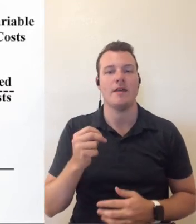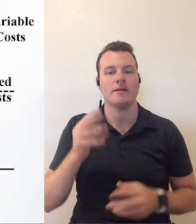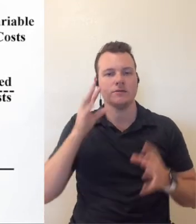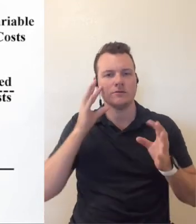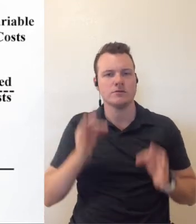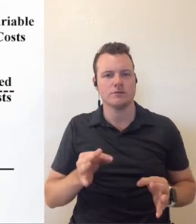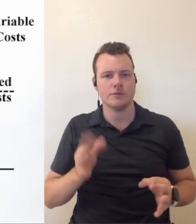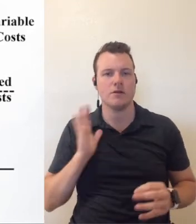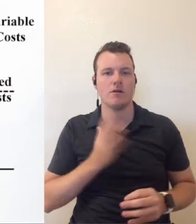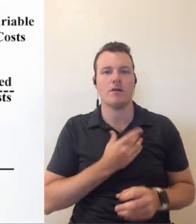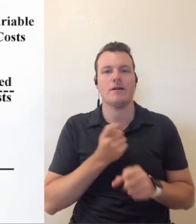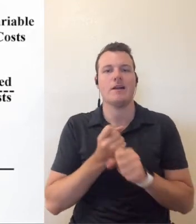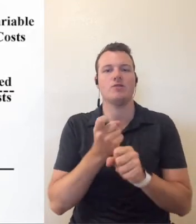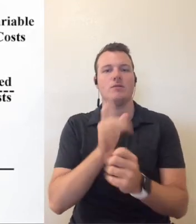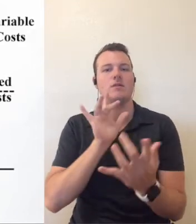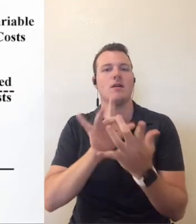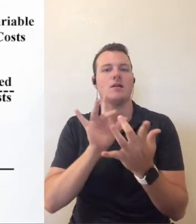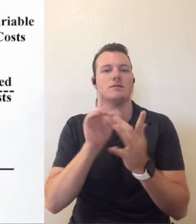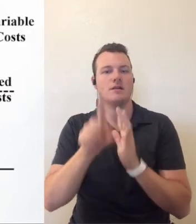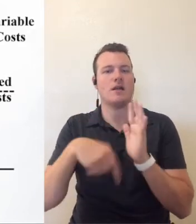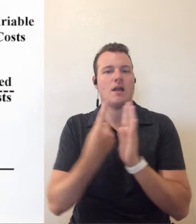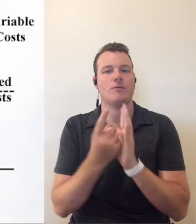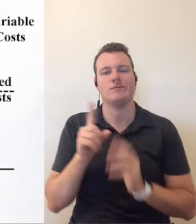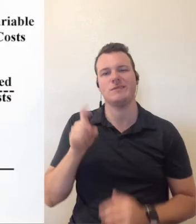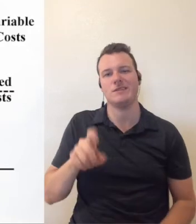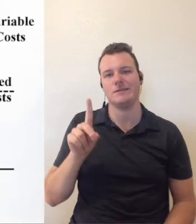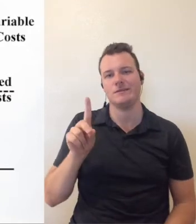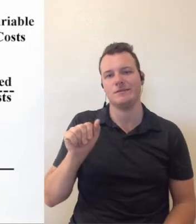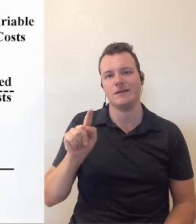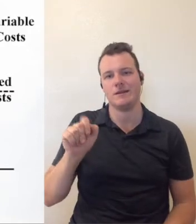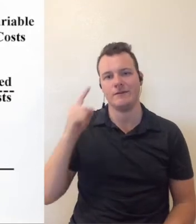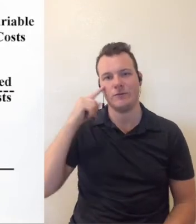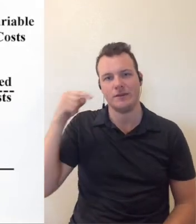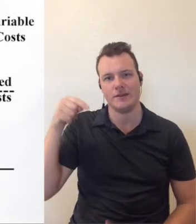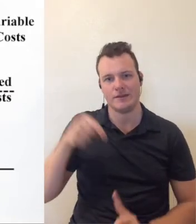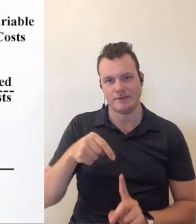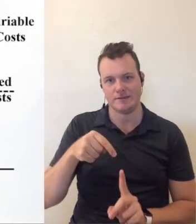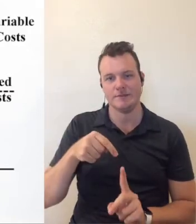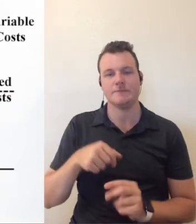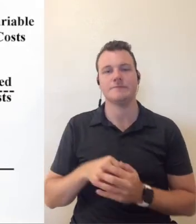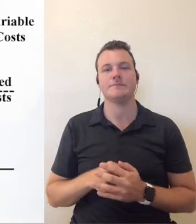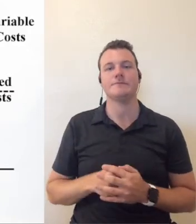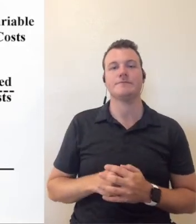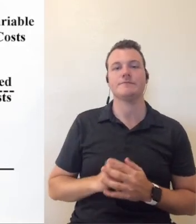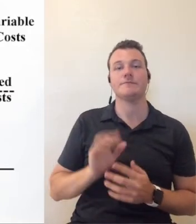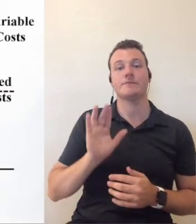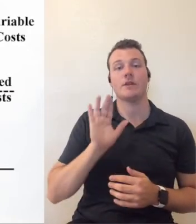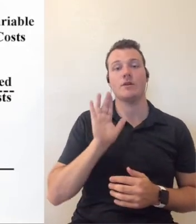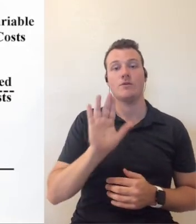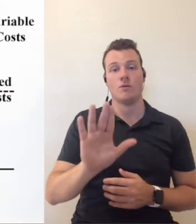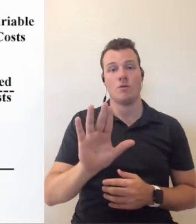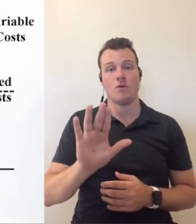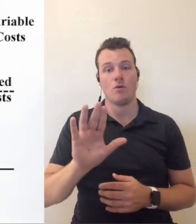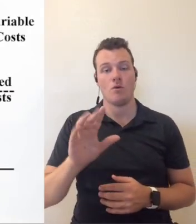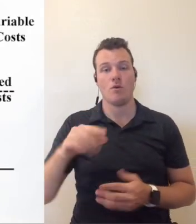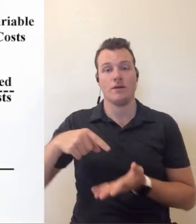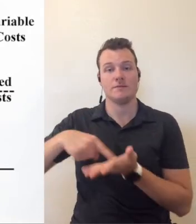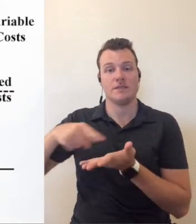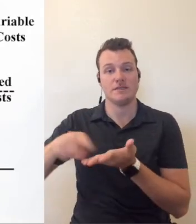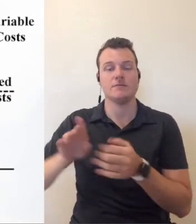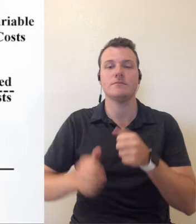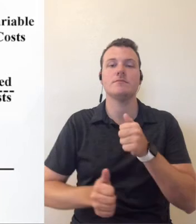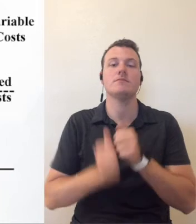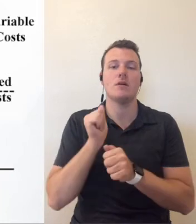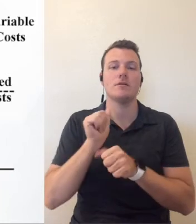determine our annual contact hours, and that you need data for this, okay? So your expenses, most